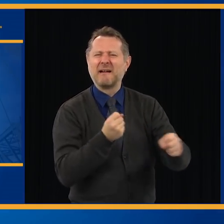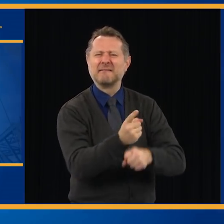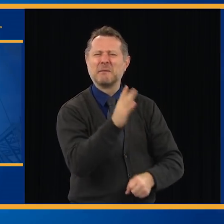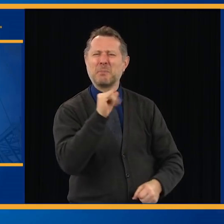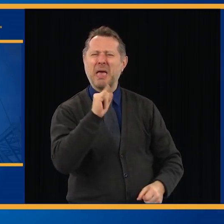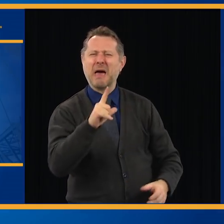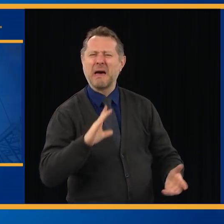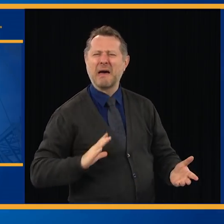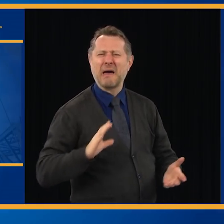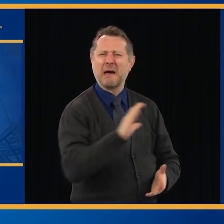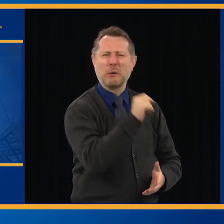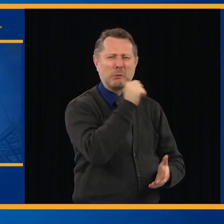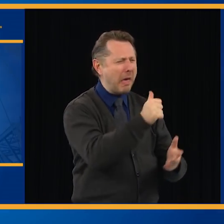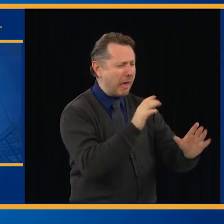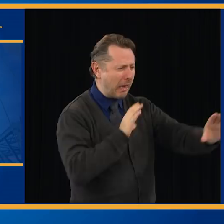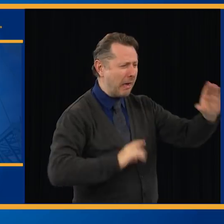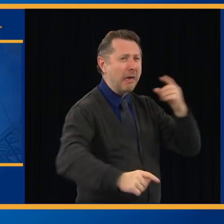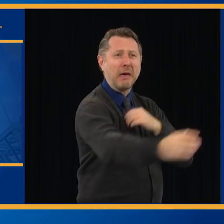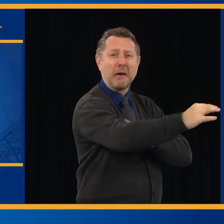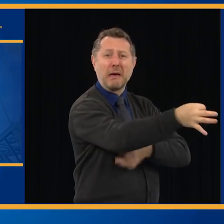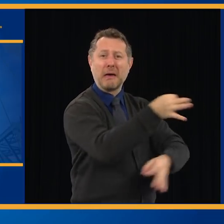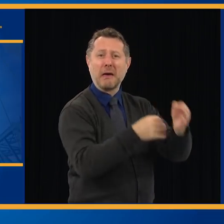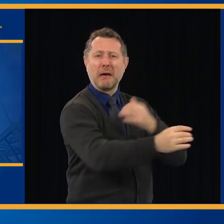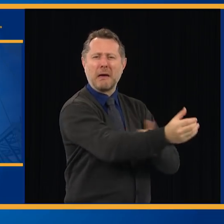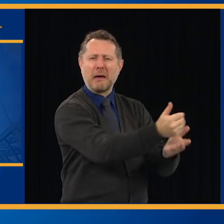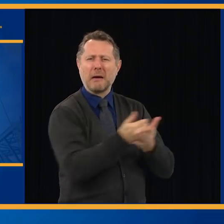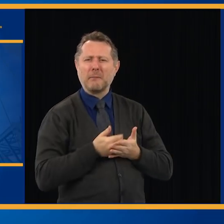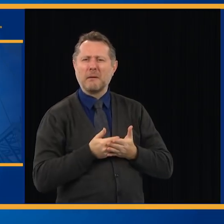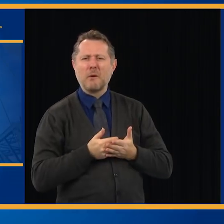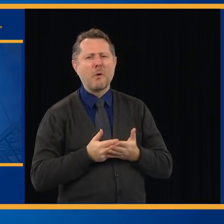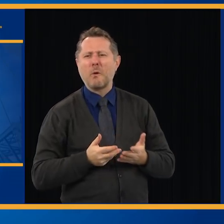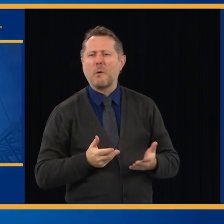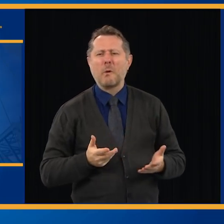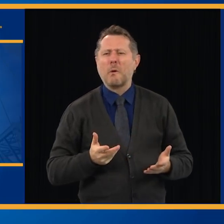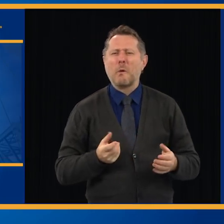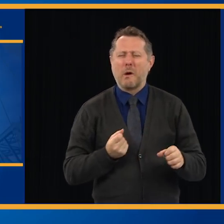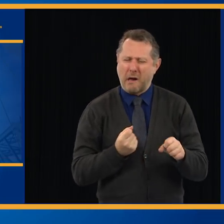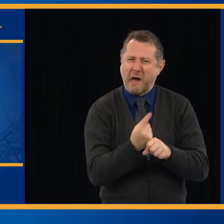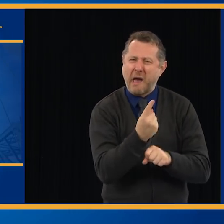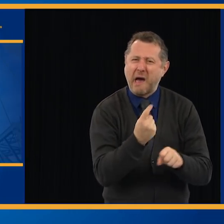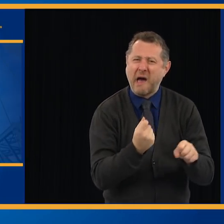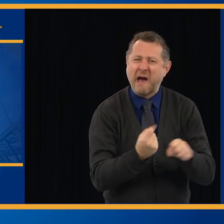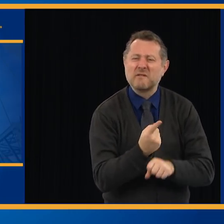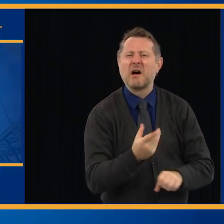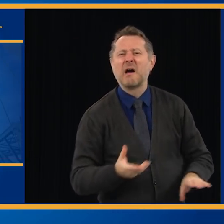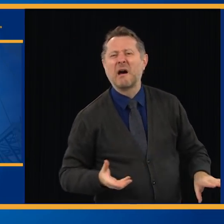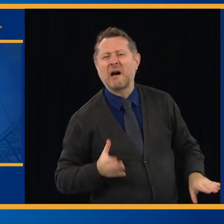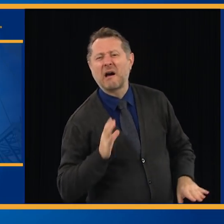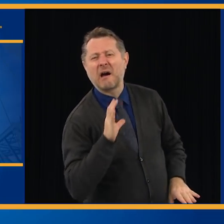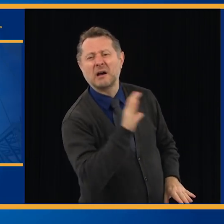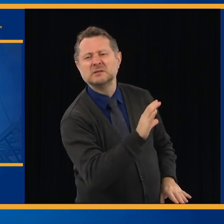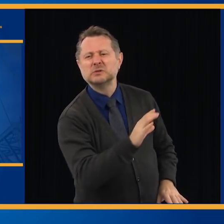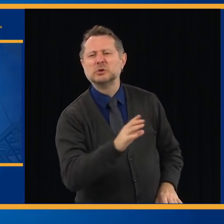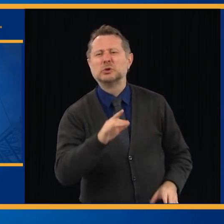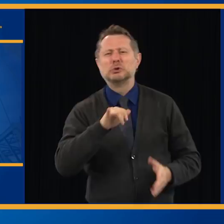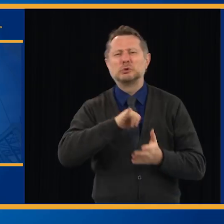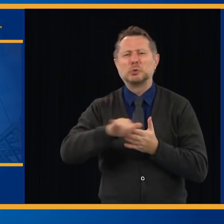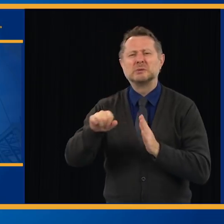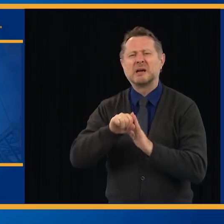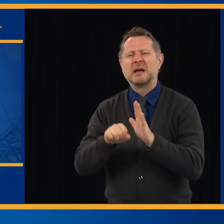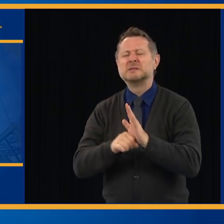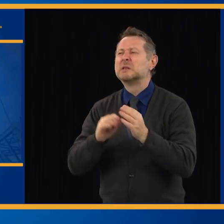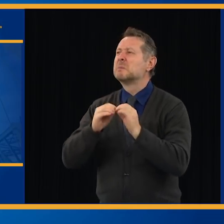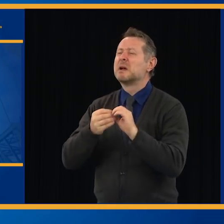We bail them out every year. New York State pays